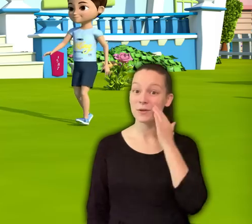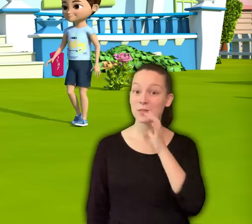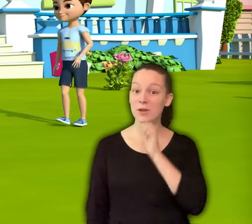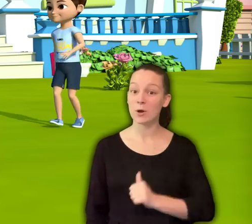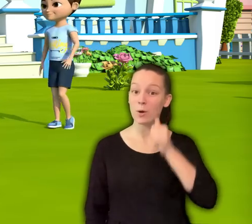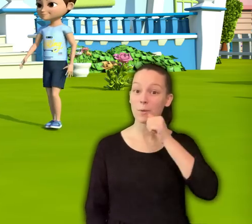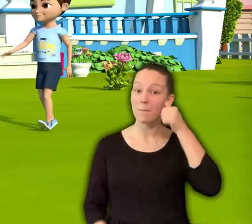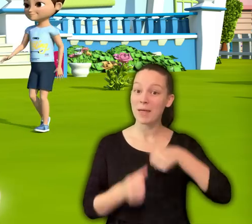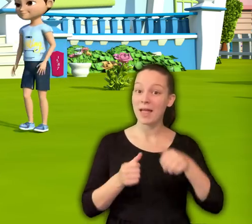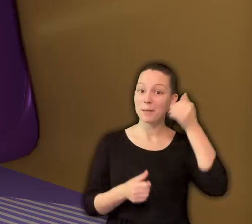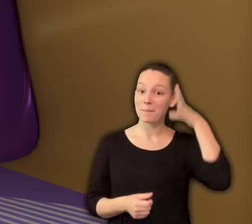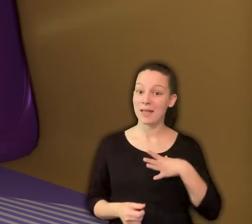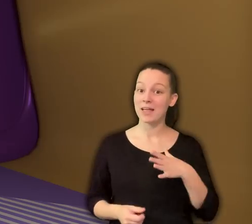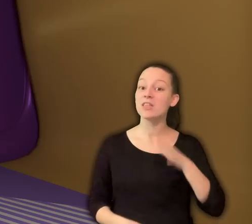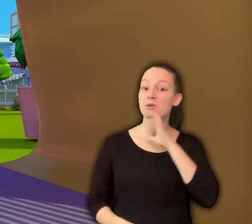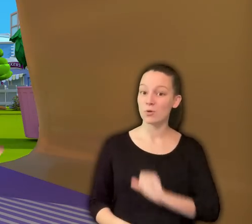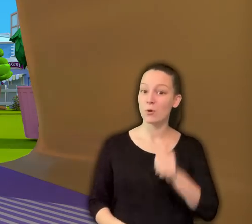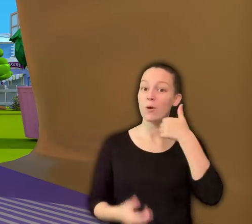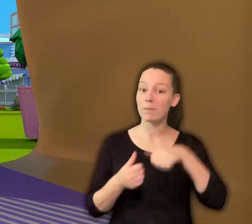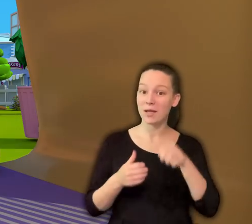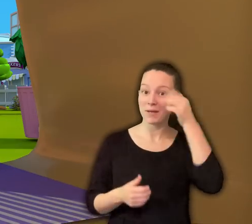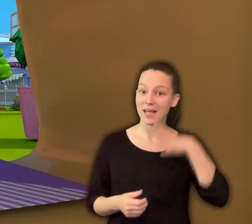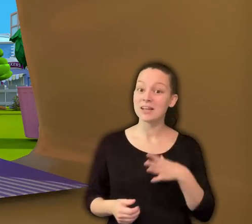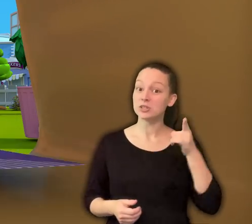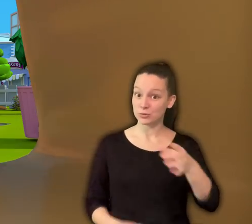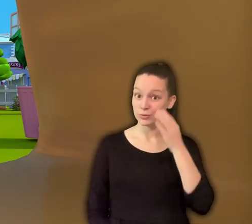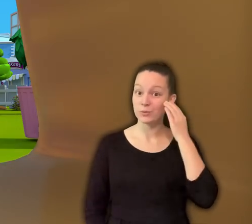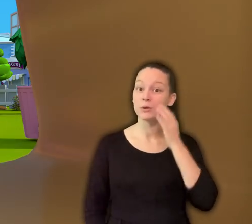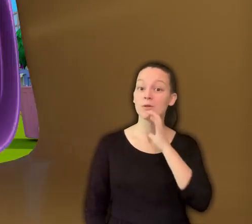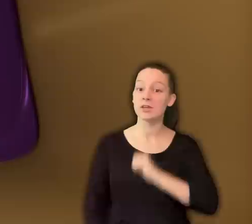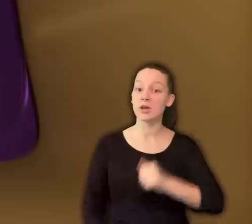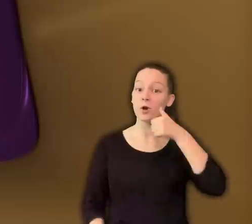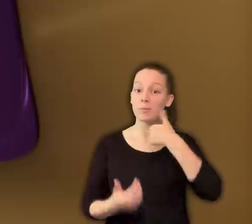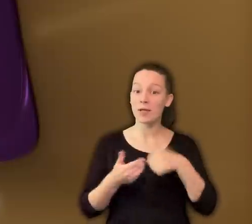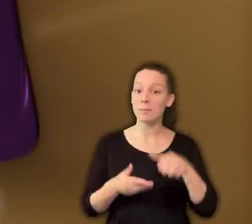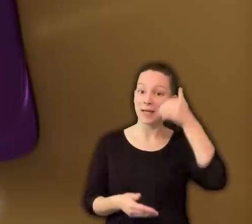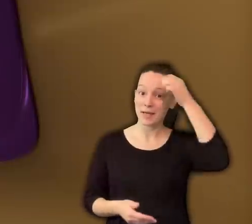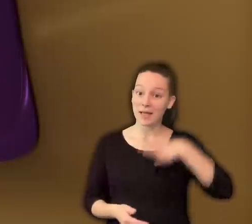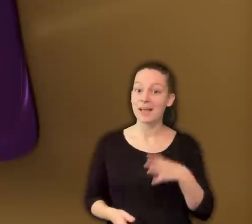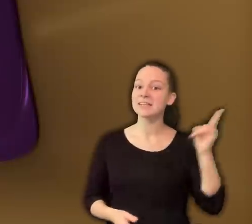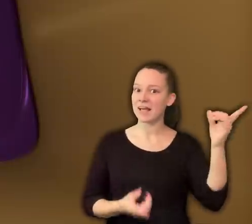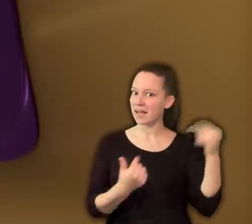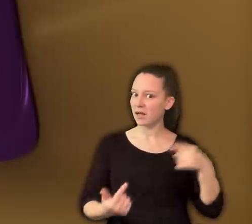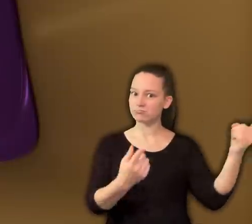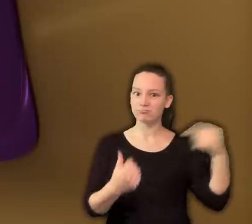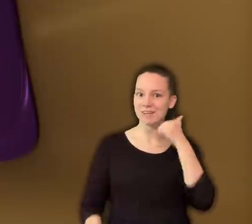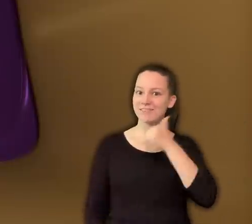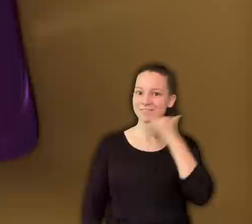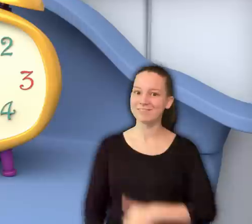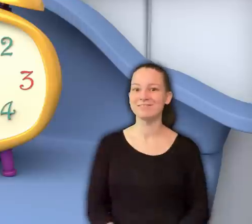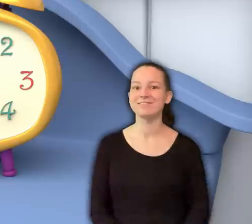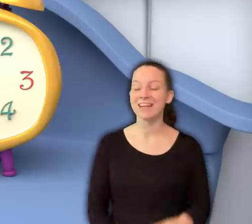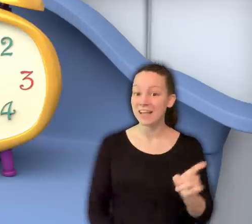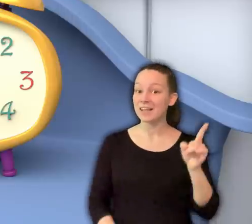do you know the old mailman old Mailman Do you know the old mailman who comes here